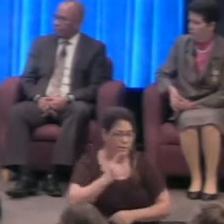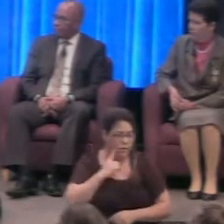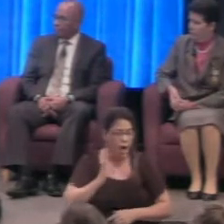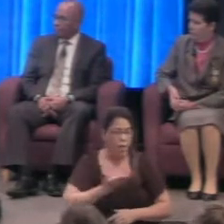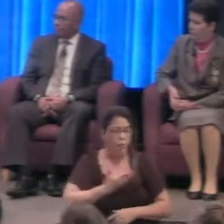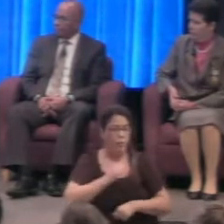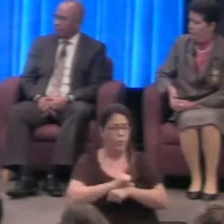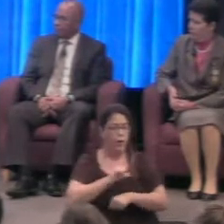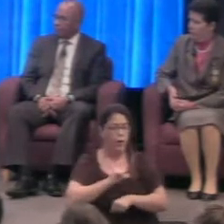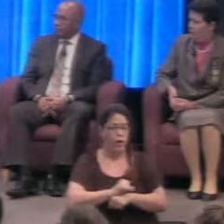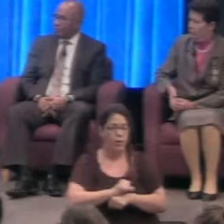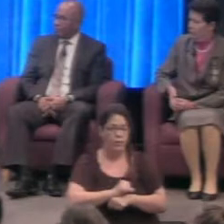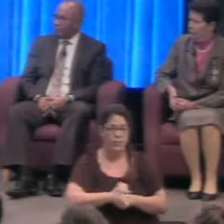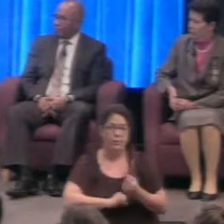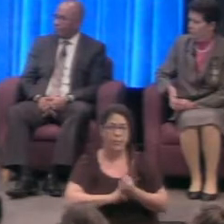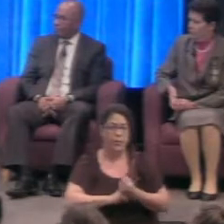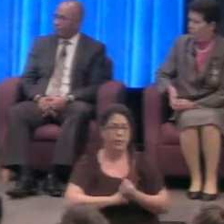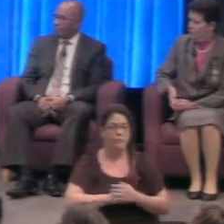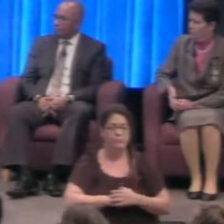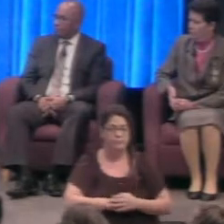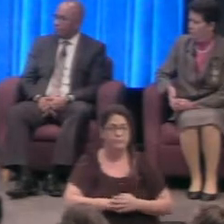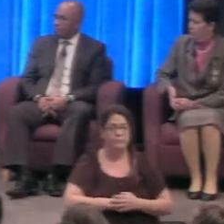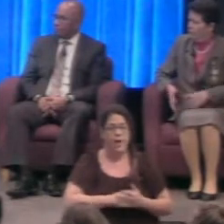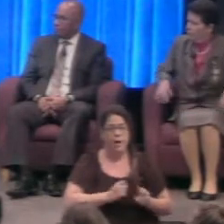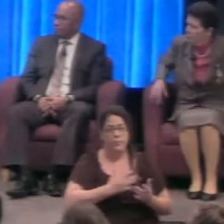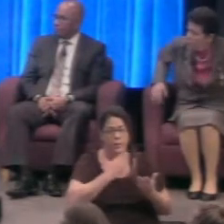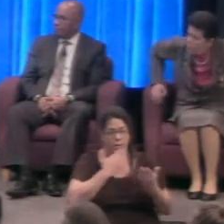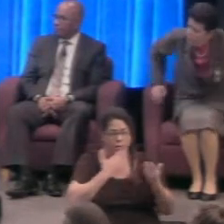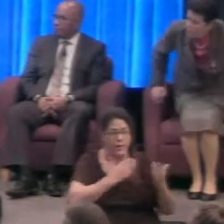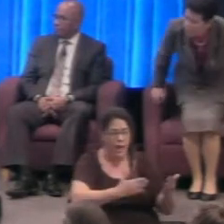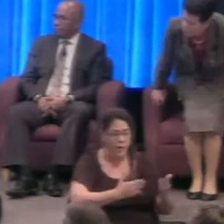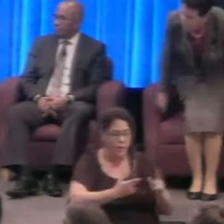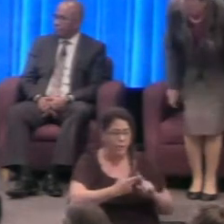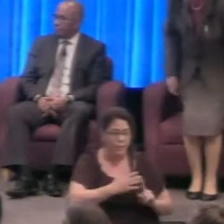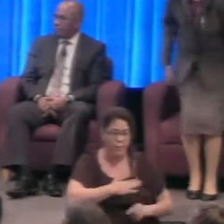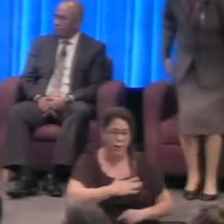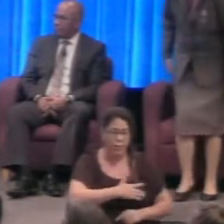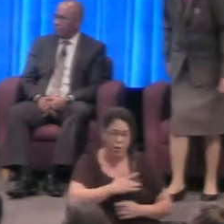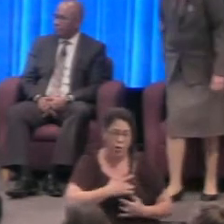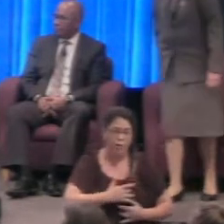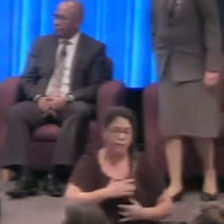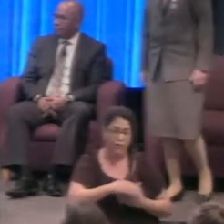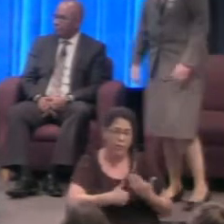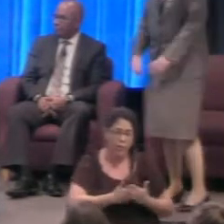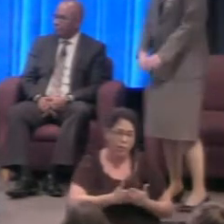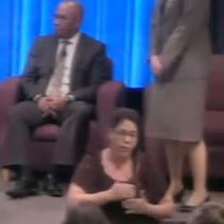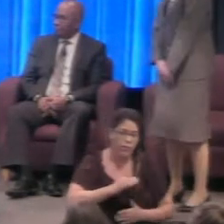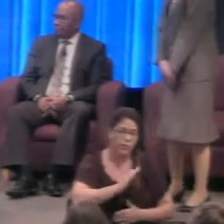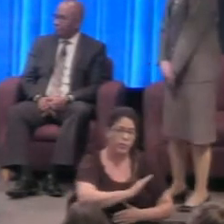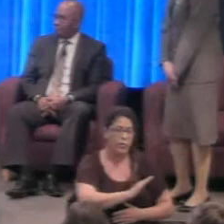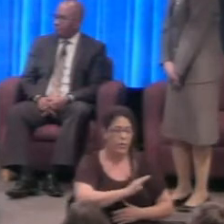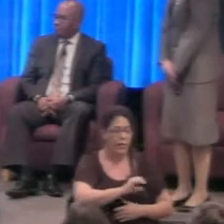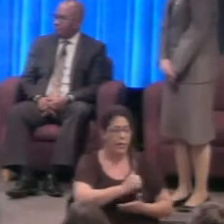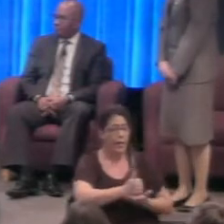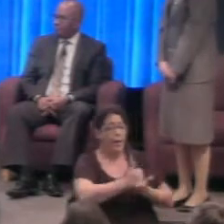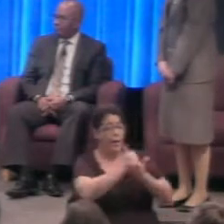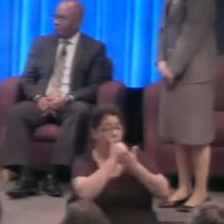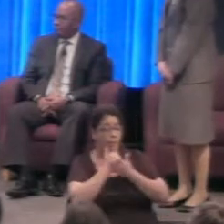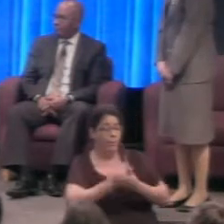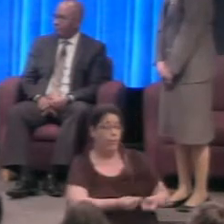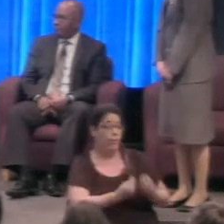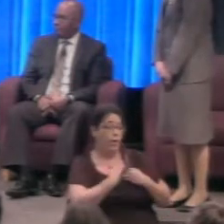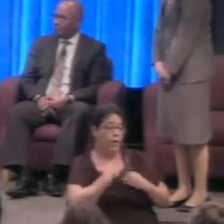platform. And I just want to thank you from the bottom of my heart for all the assistance you gave us